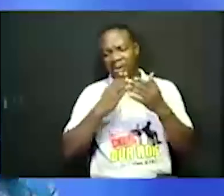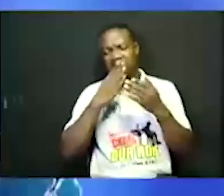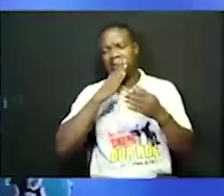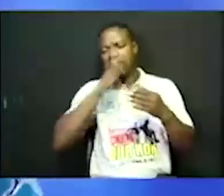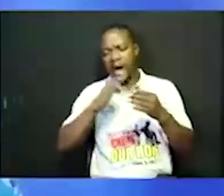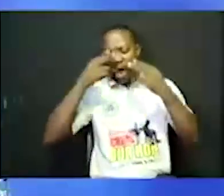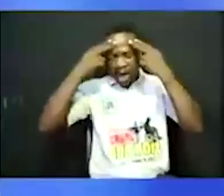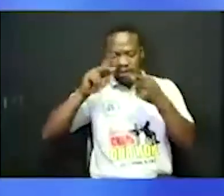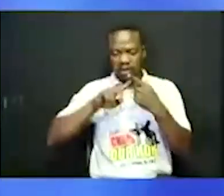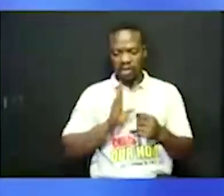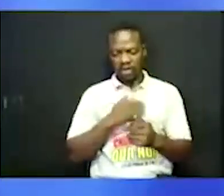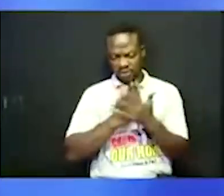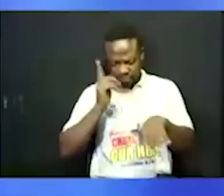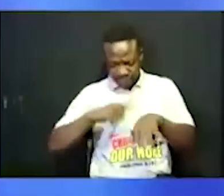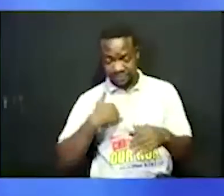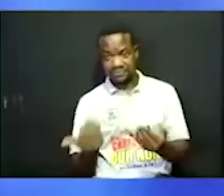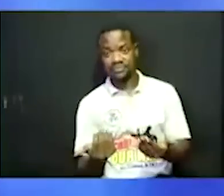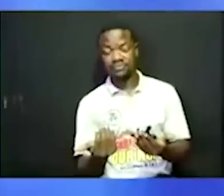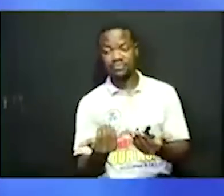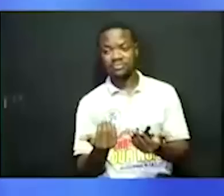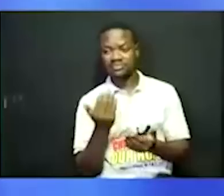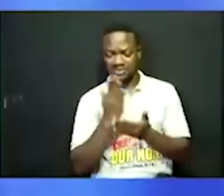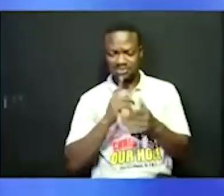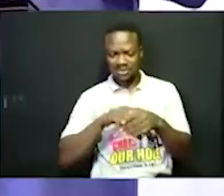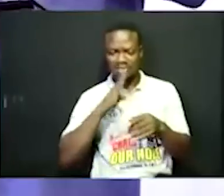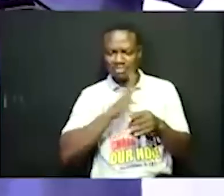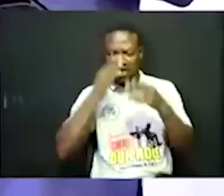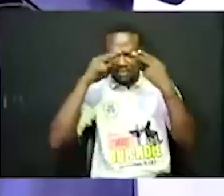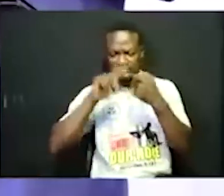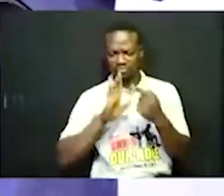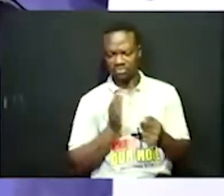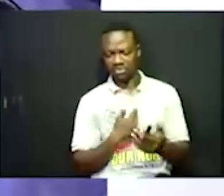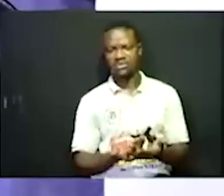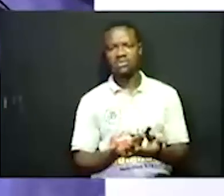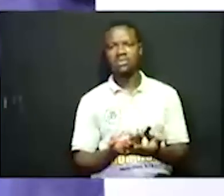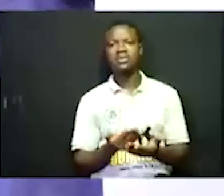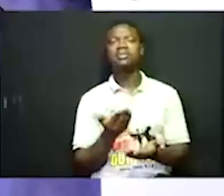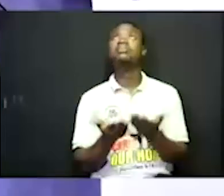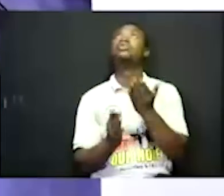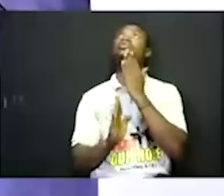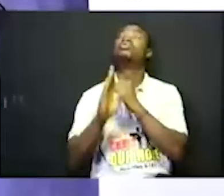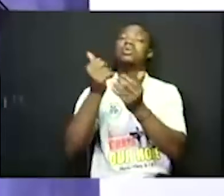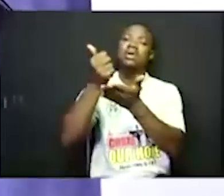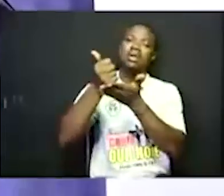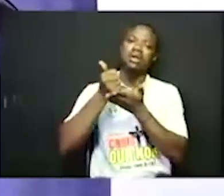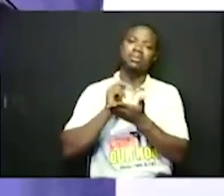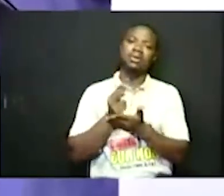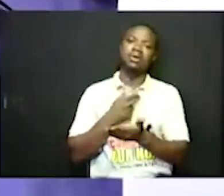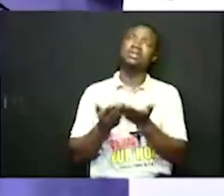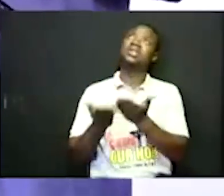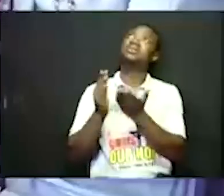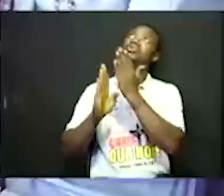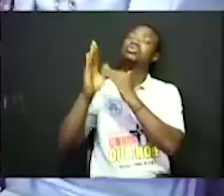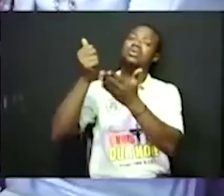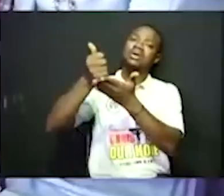unexpectedly upon us. May the Lord help us. May the Lord help